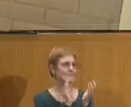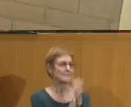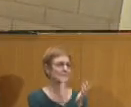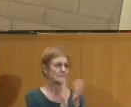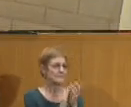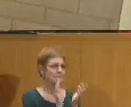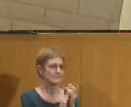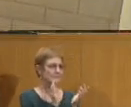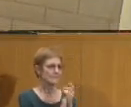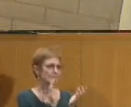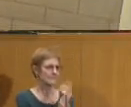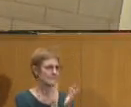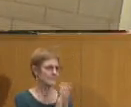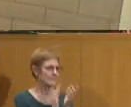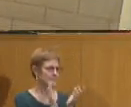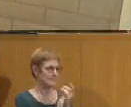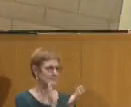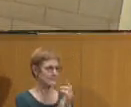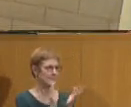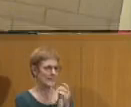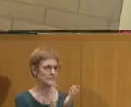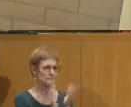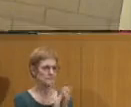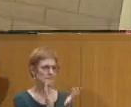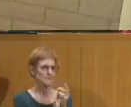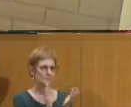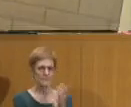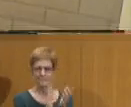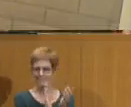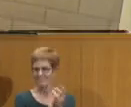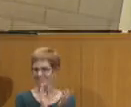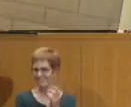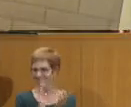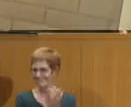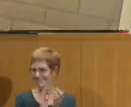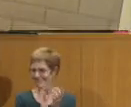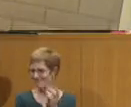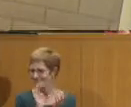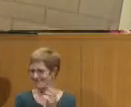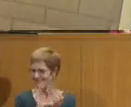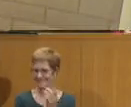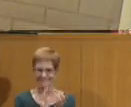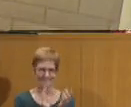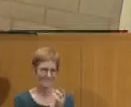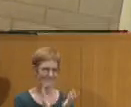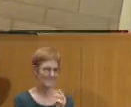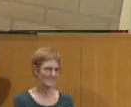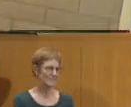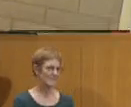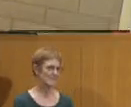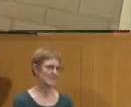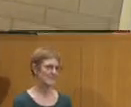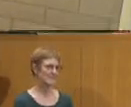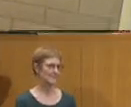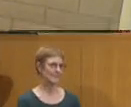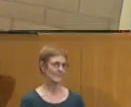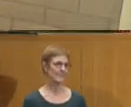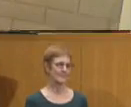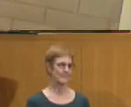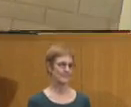the new CMPD Northwest Division Station, as well as joining my colleagues with helping to usher in the $50